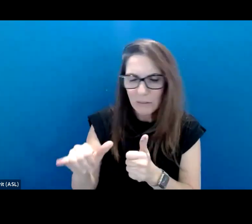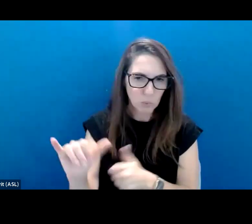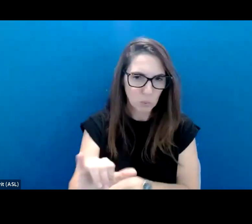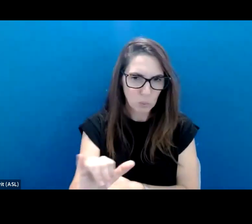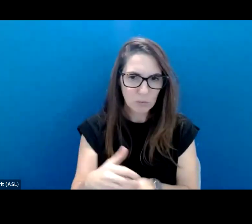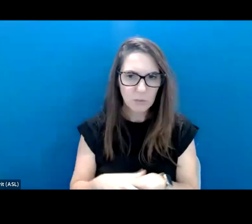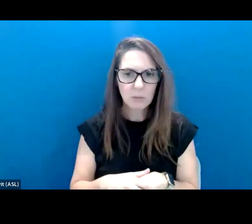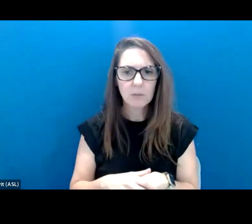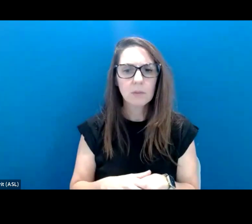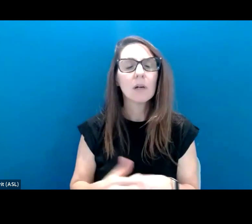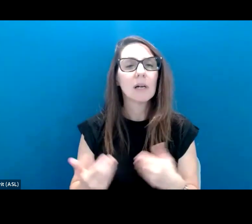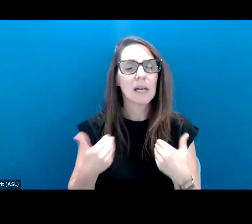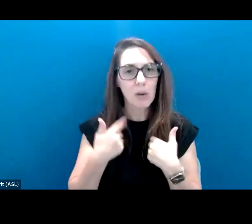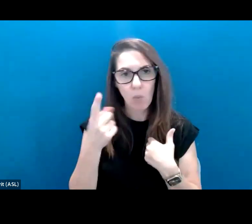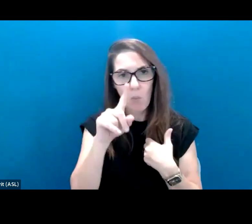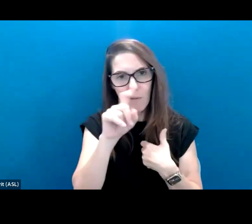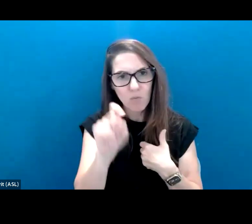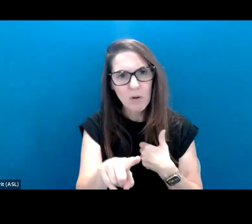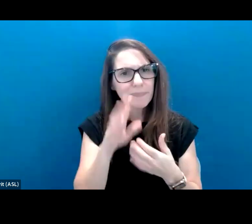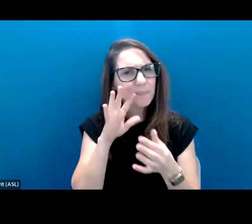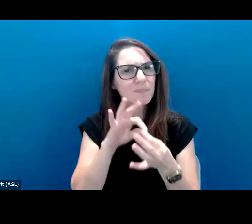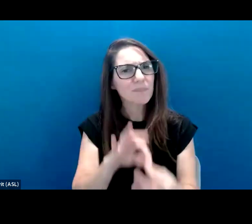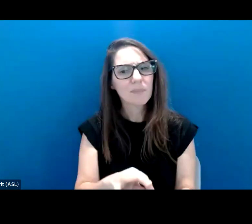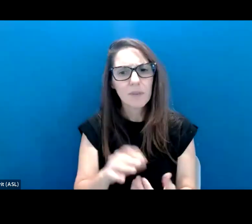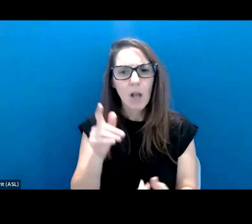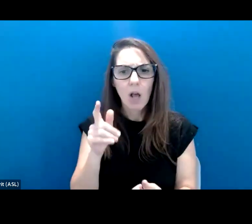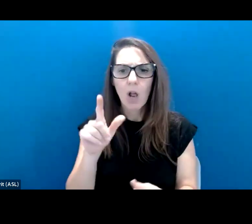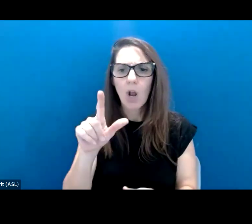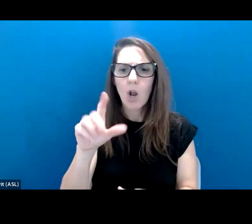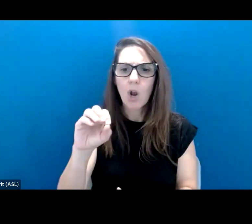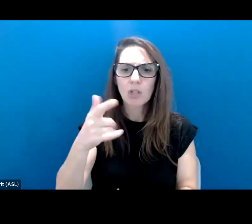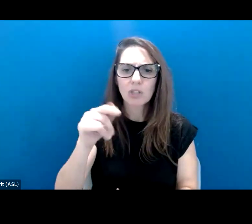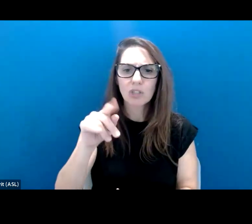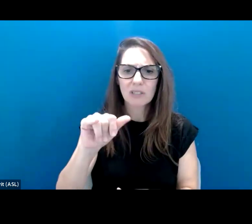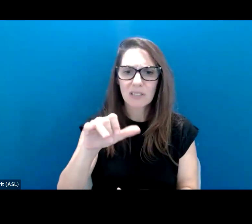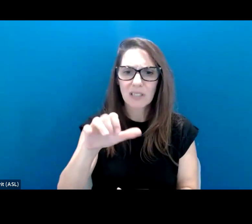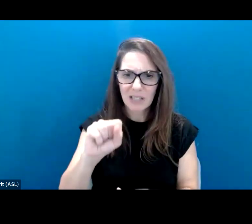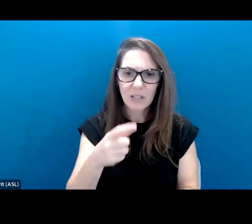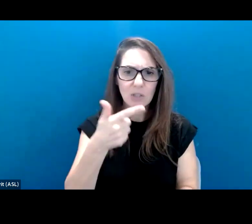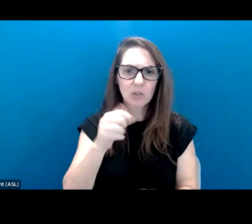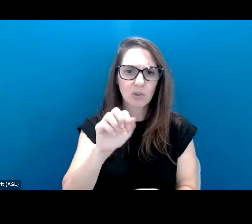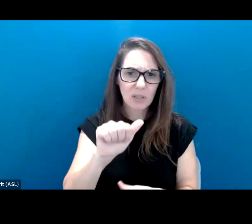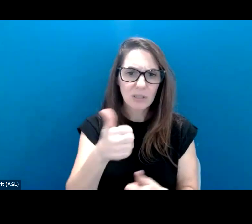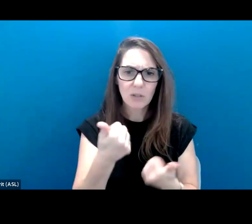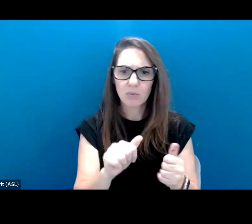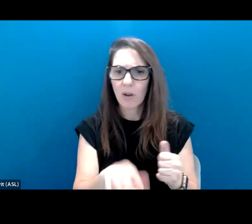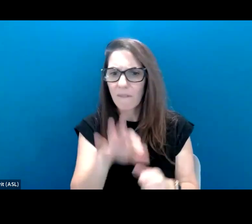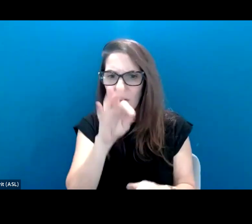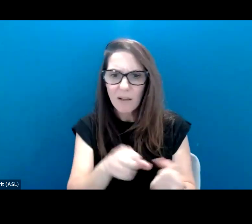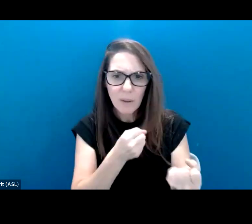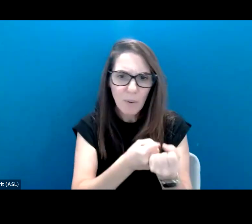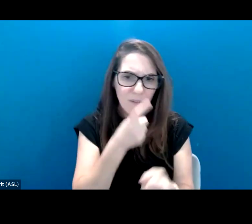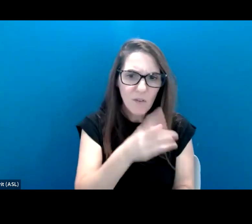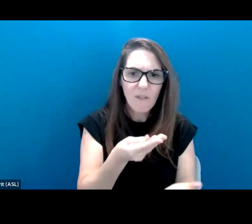a question about like logistics, like GSA would have to provide support for this to maybe a funding issue. It's something that we can work out in